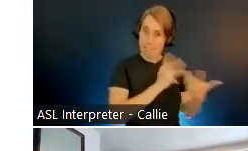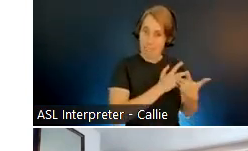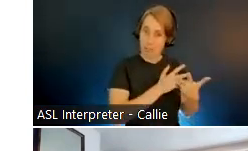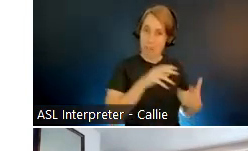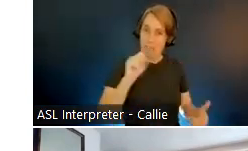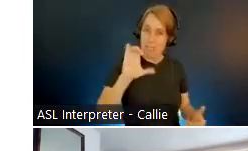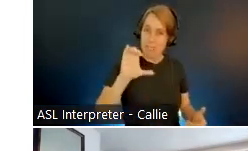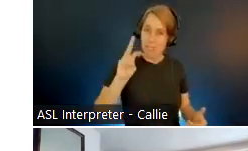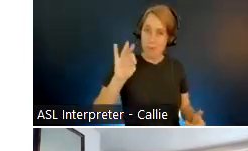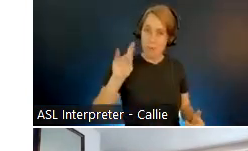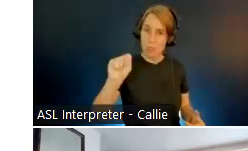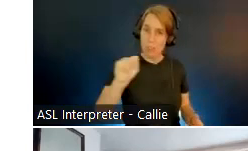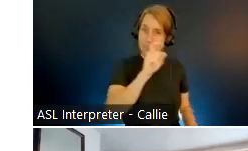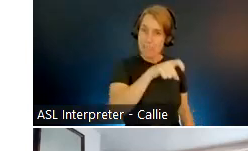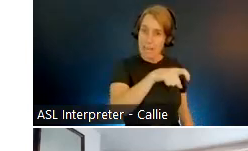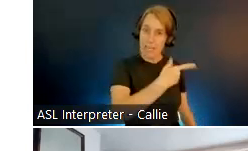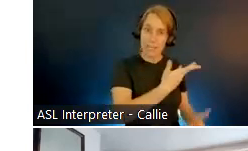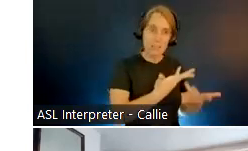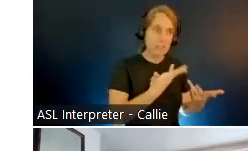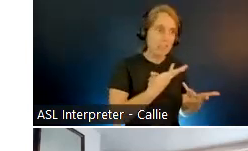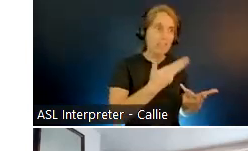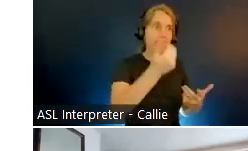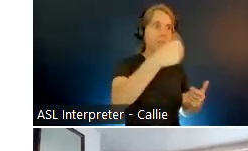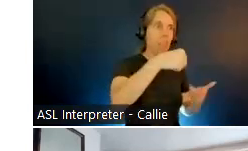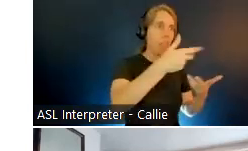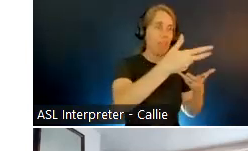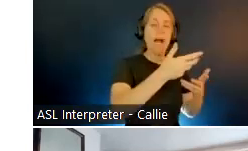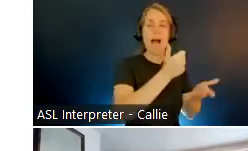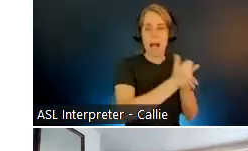SC Works, and help them through that accommodation